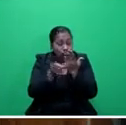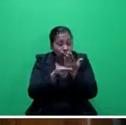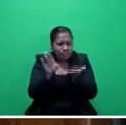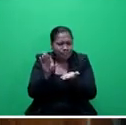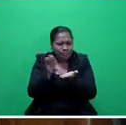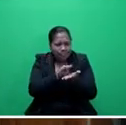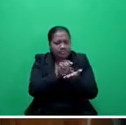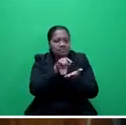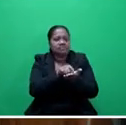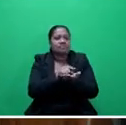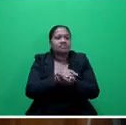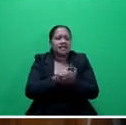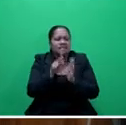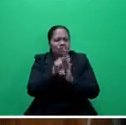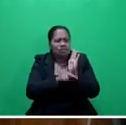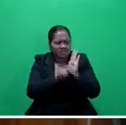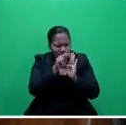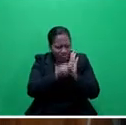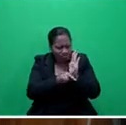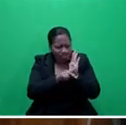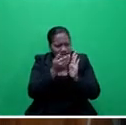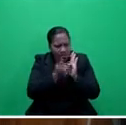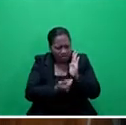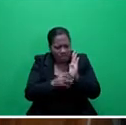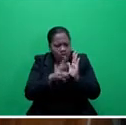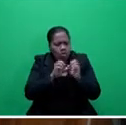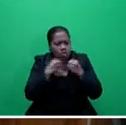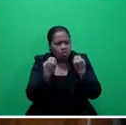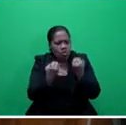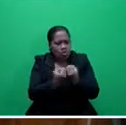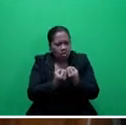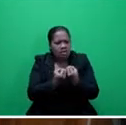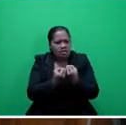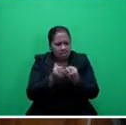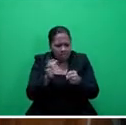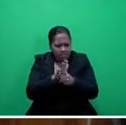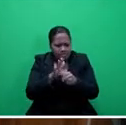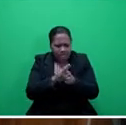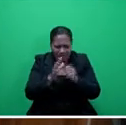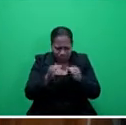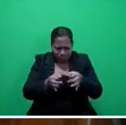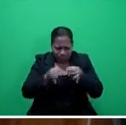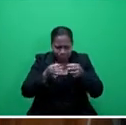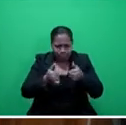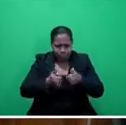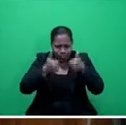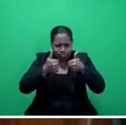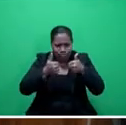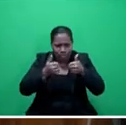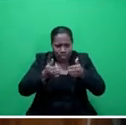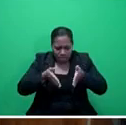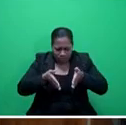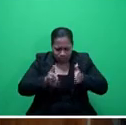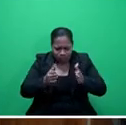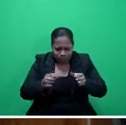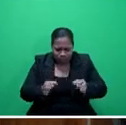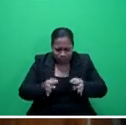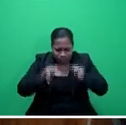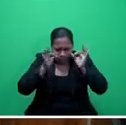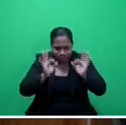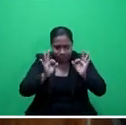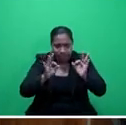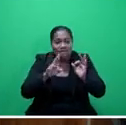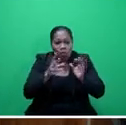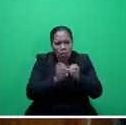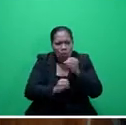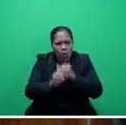merit-based policies for the organization that paved the way for an innovative workforce and service delivery for the office. The